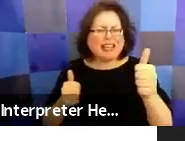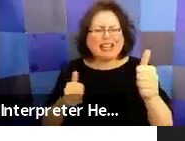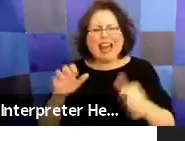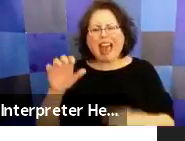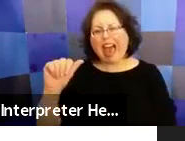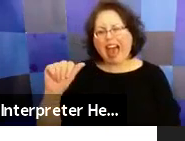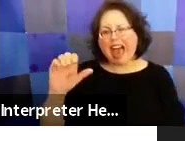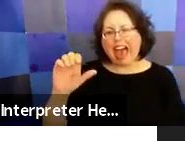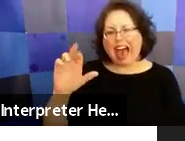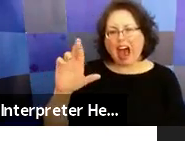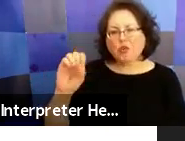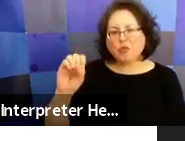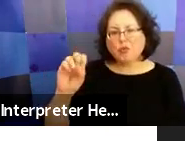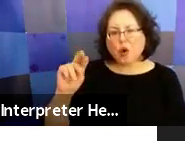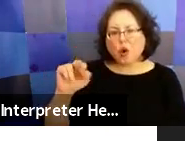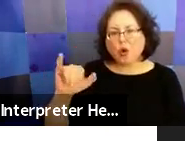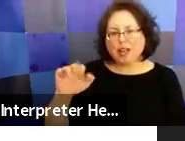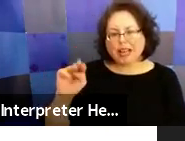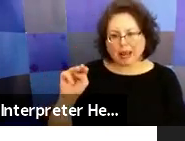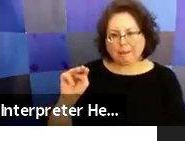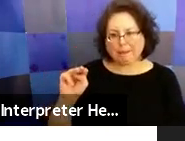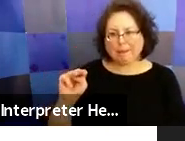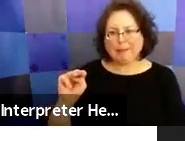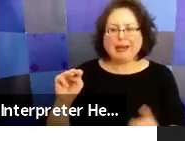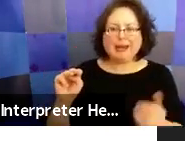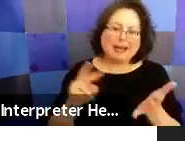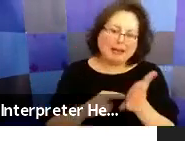acronyms, right? Like if you say